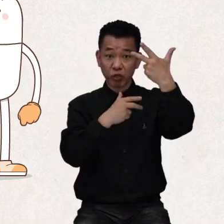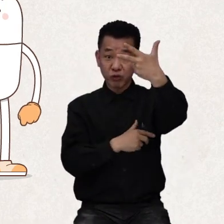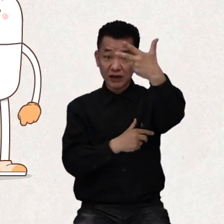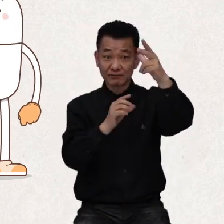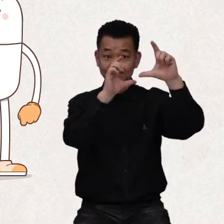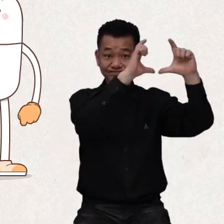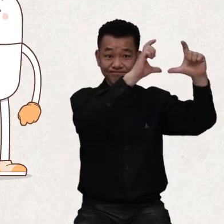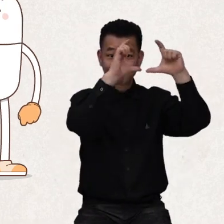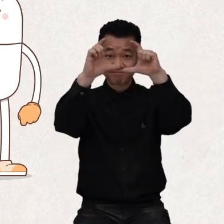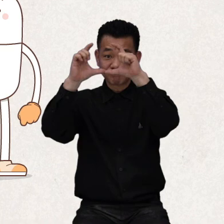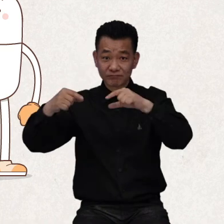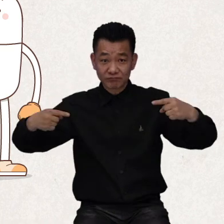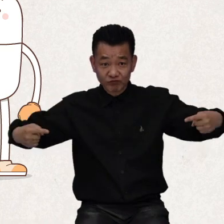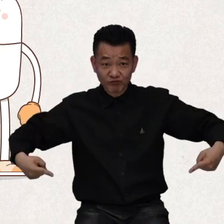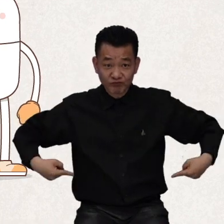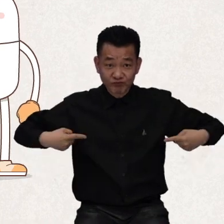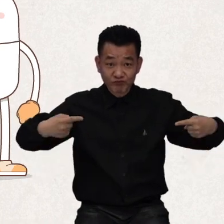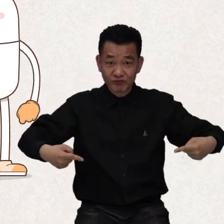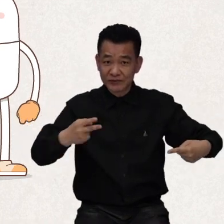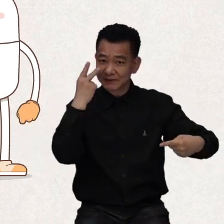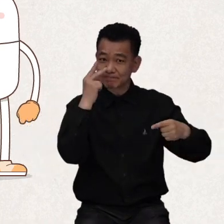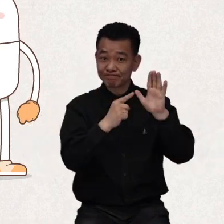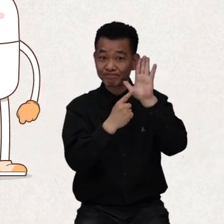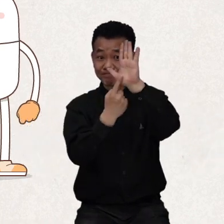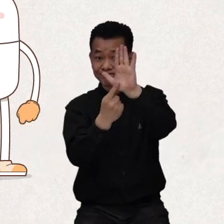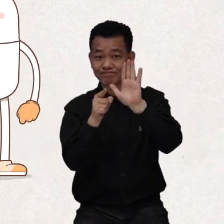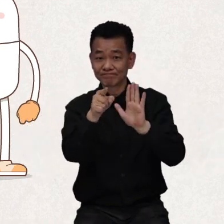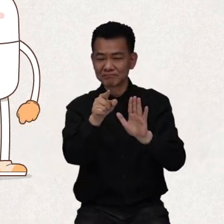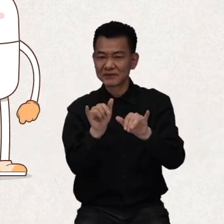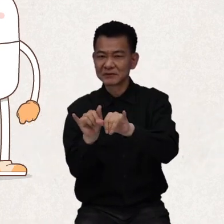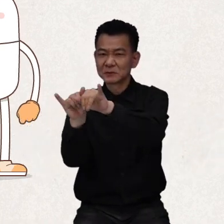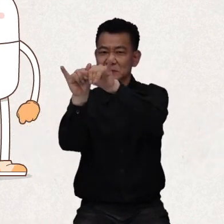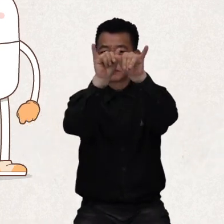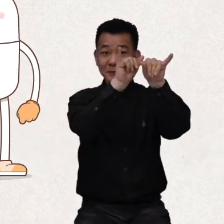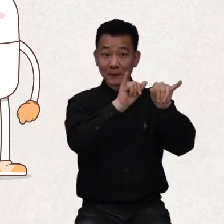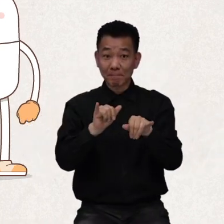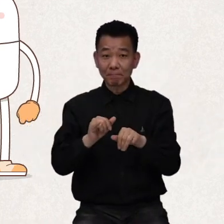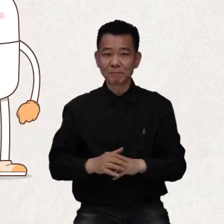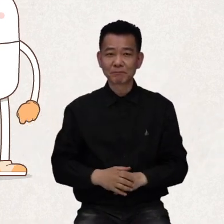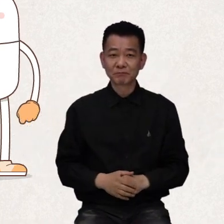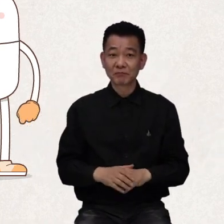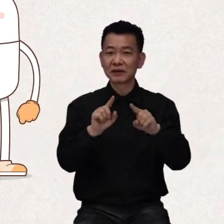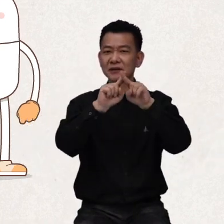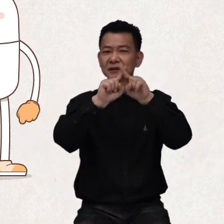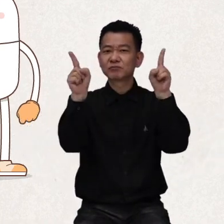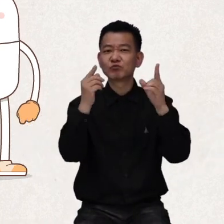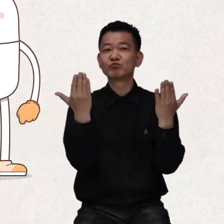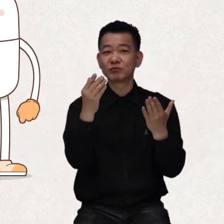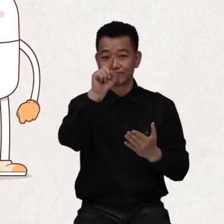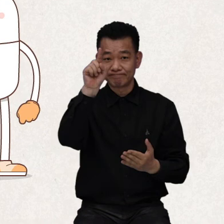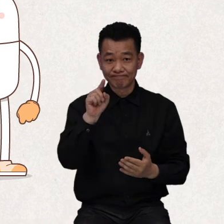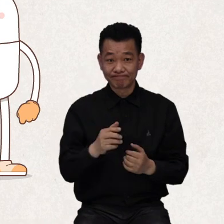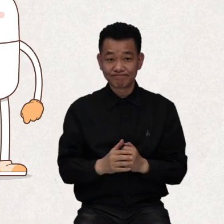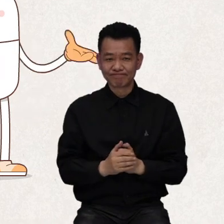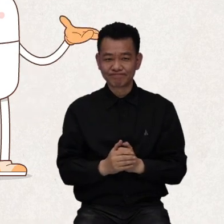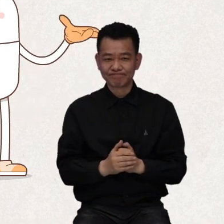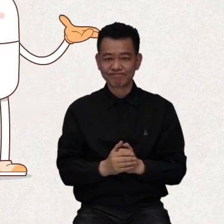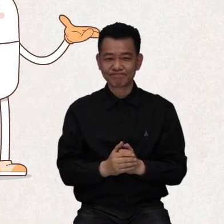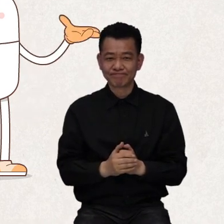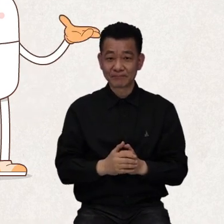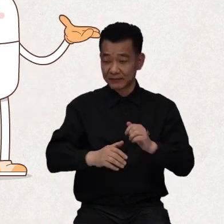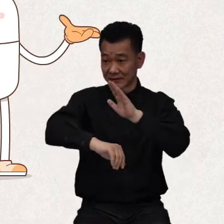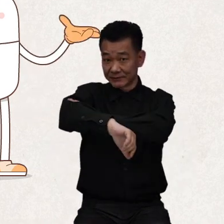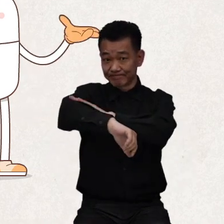is that all 3 icons depict a person on a wheelchair. And the difference is, the